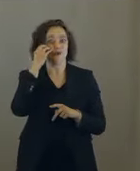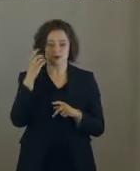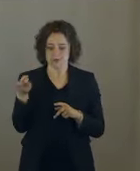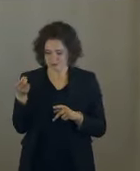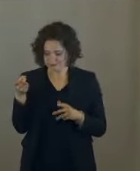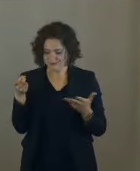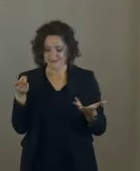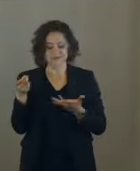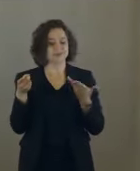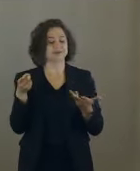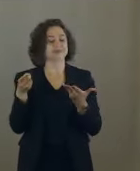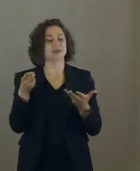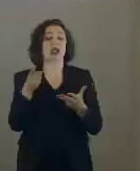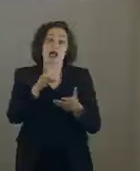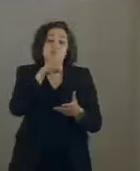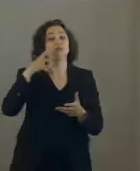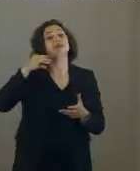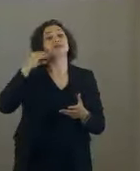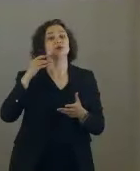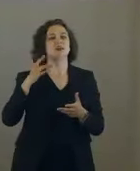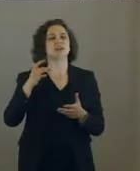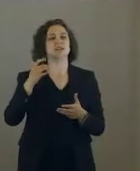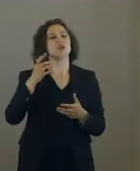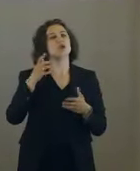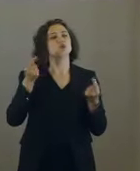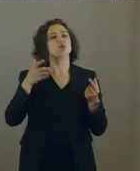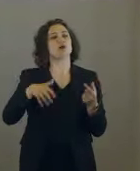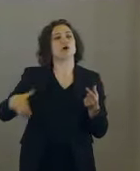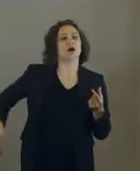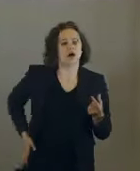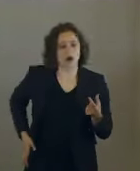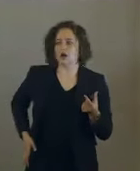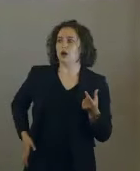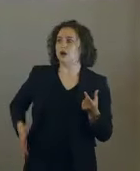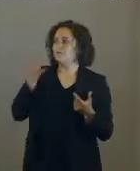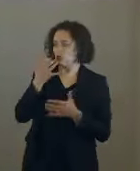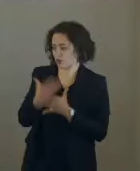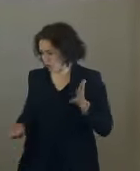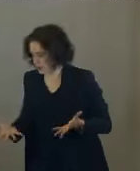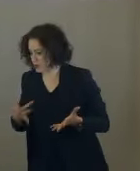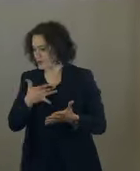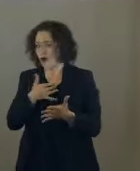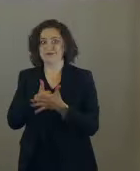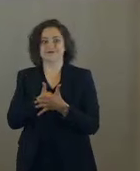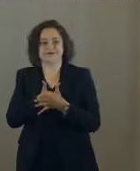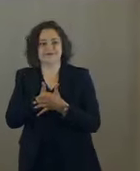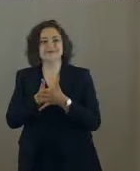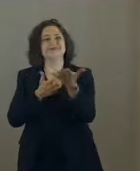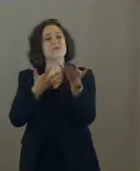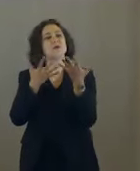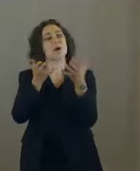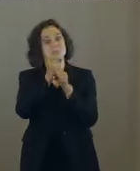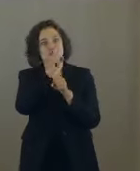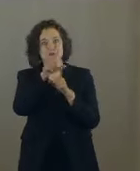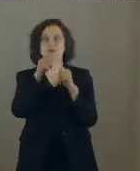your pocket and not felt your phone and you have that little mini heart attack. But we wanted to make sure that it is accessible